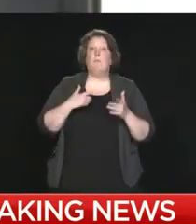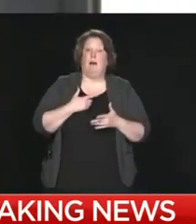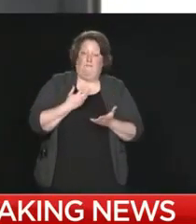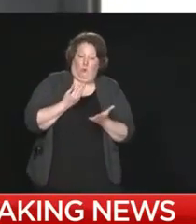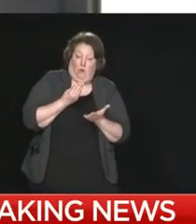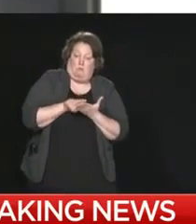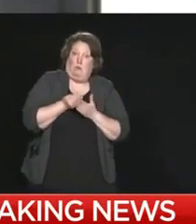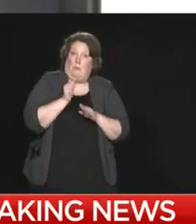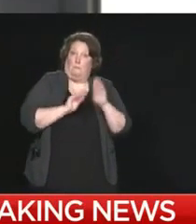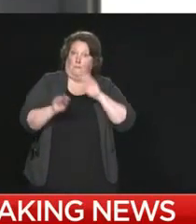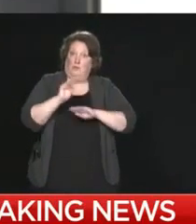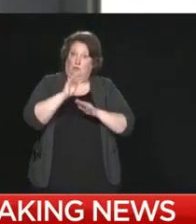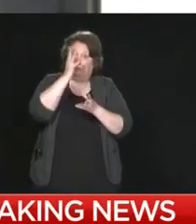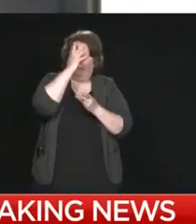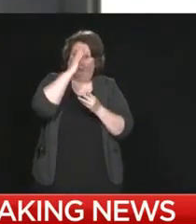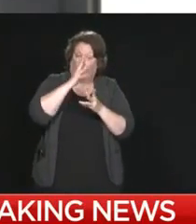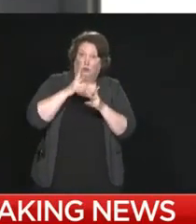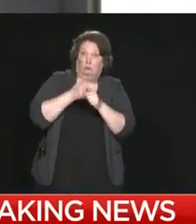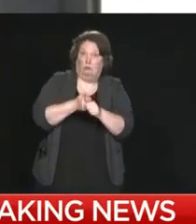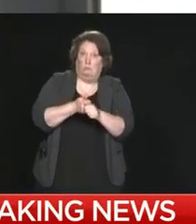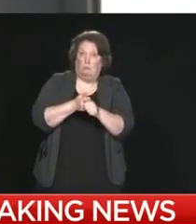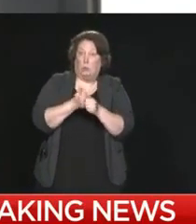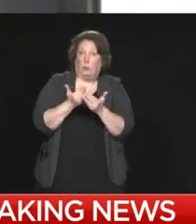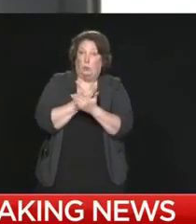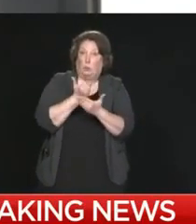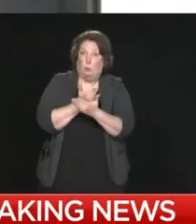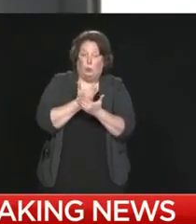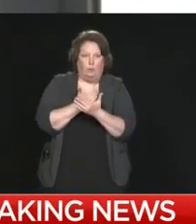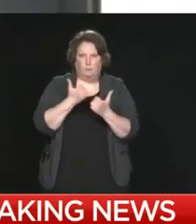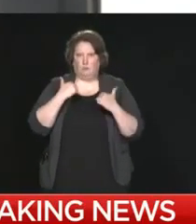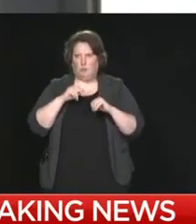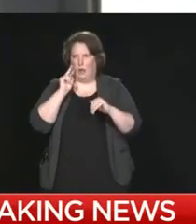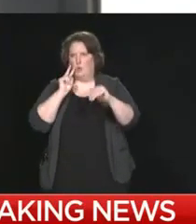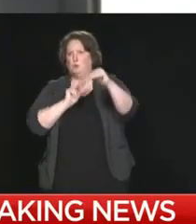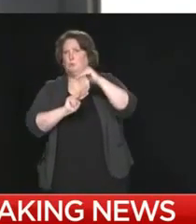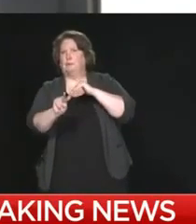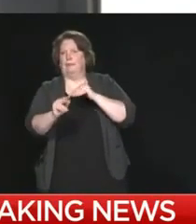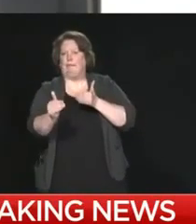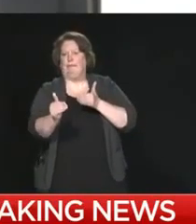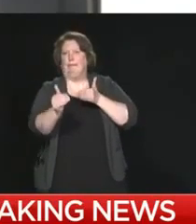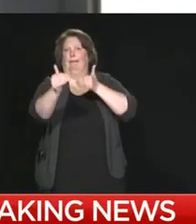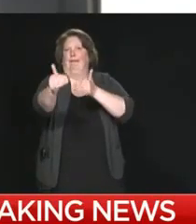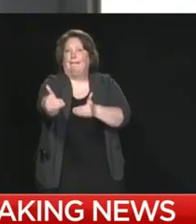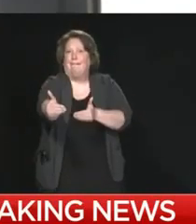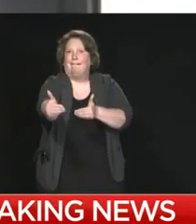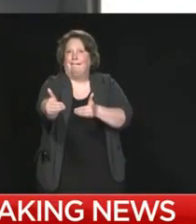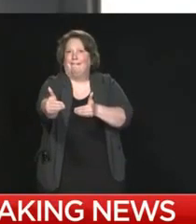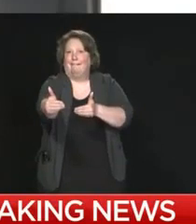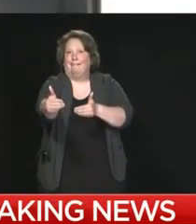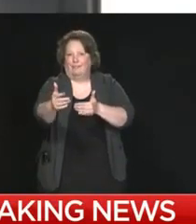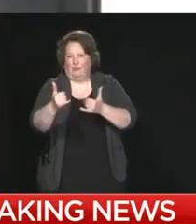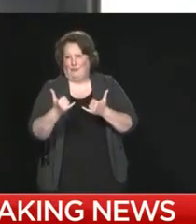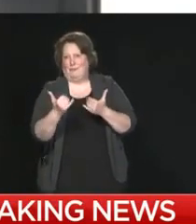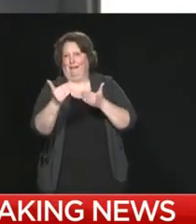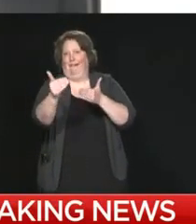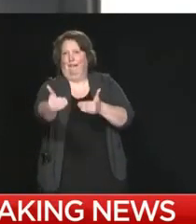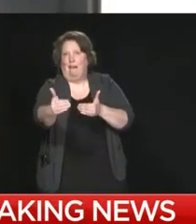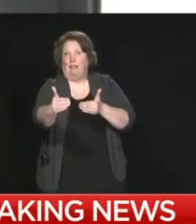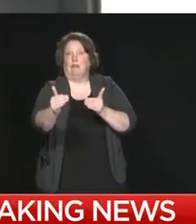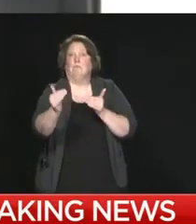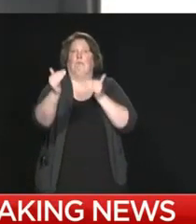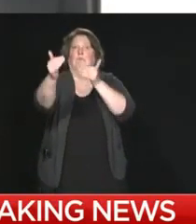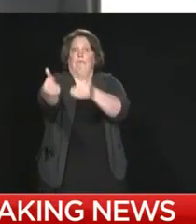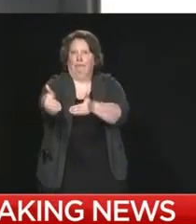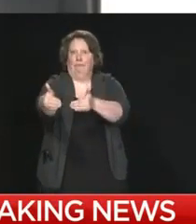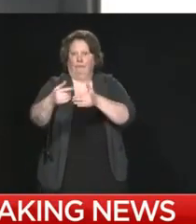updates is a core part of that is predicting what things are going to look like for the rest of the year and for the coming years. And